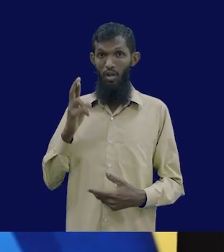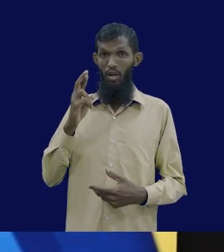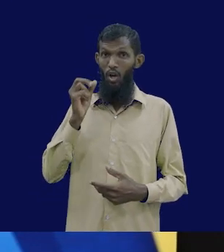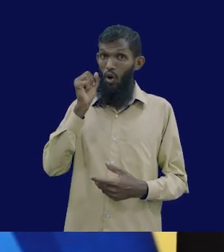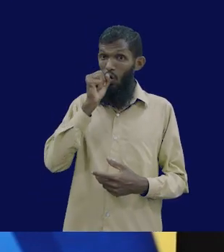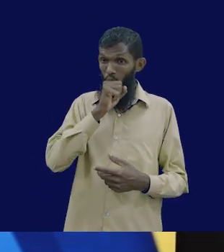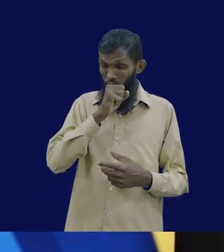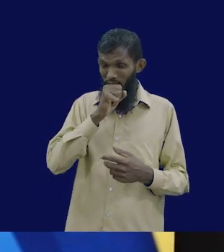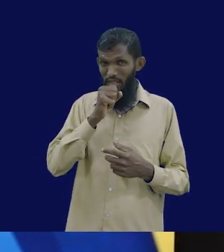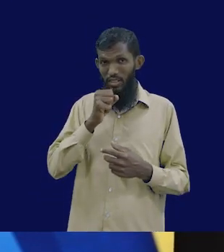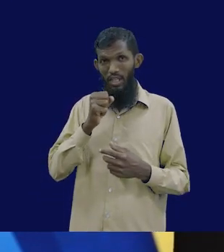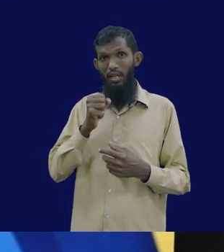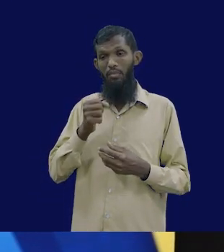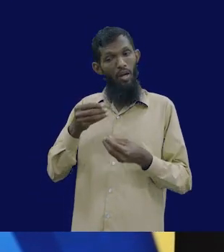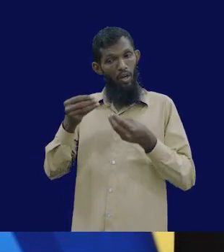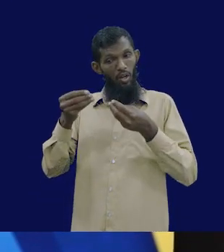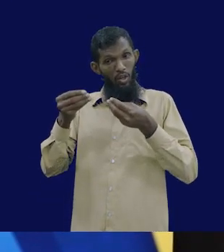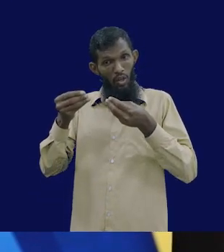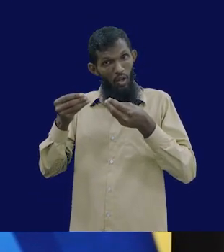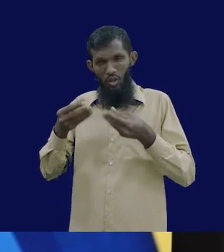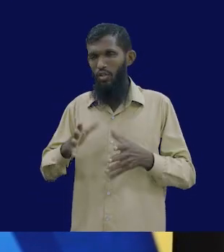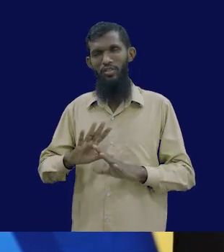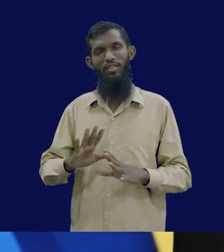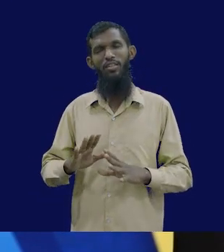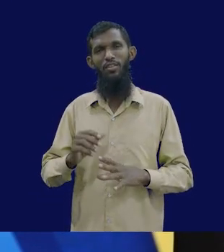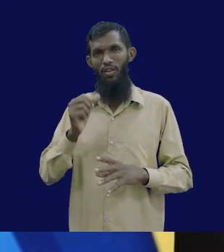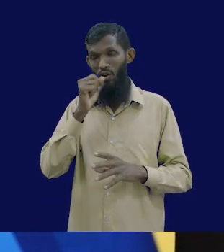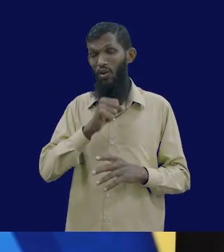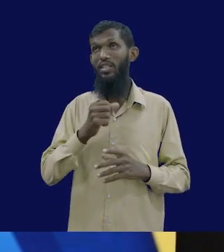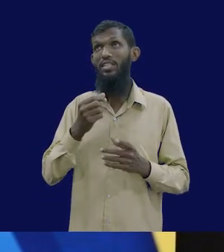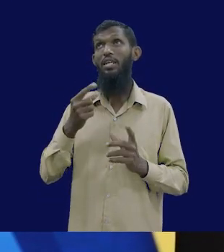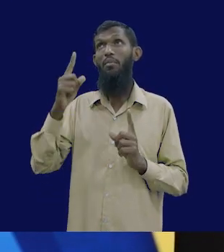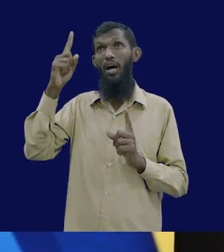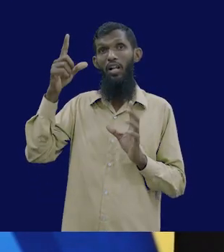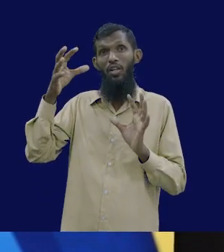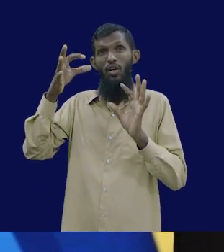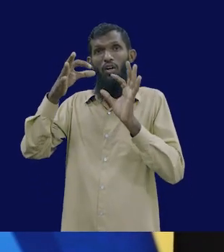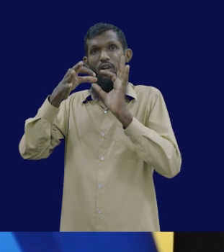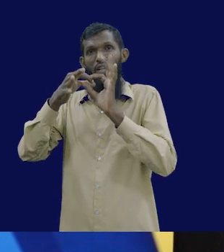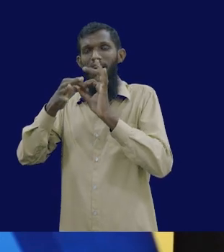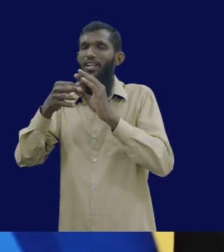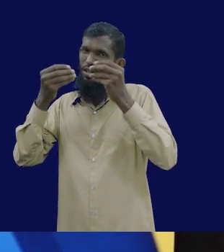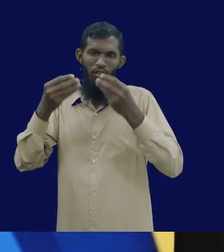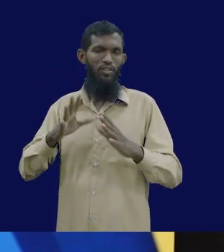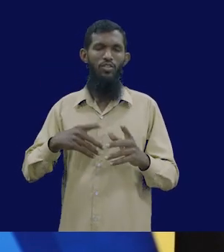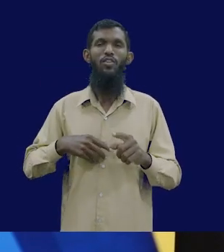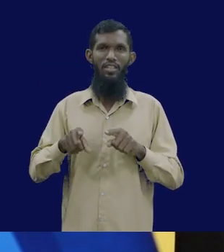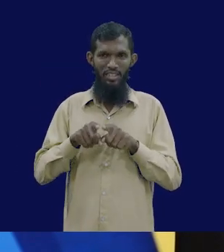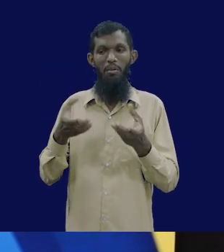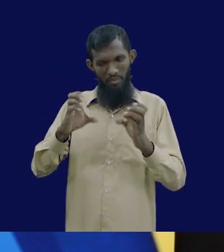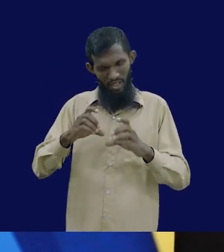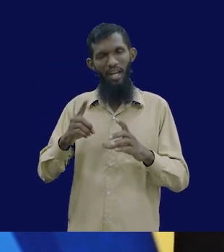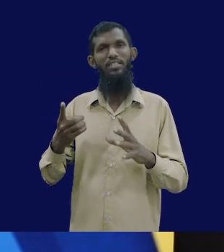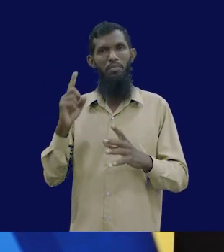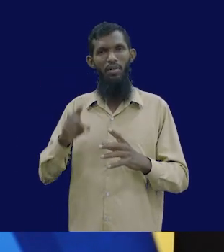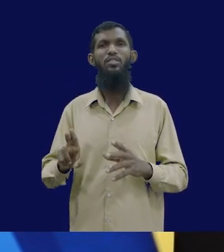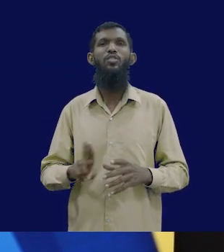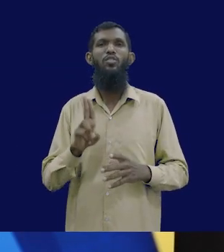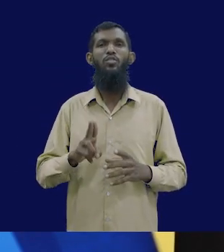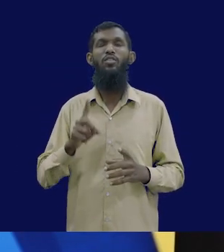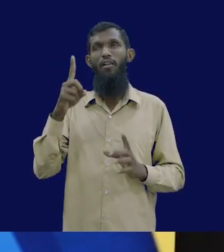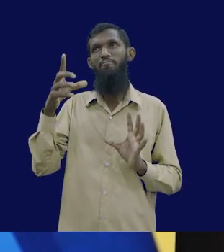miss this opportunity to draw closer to Allah subhanahu wa ta'ala, and miss the opportunity of entering through